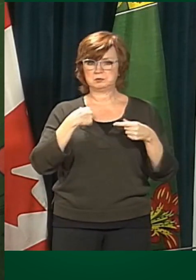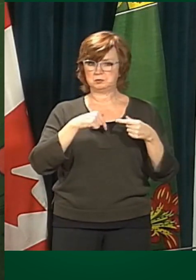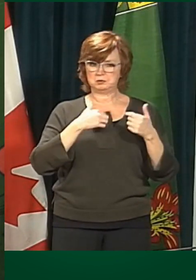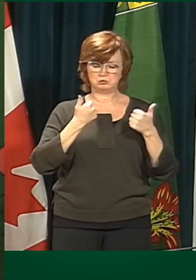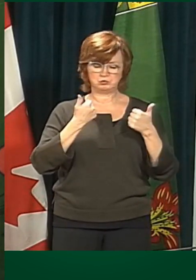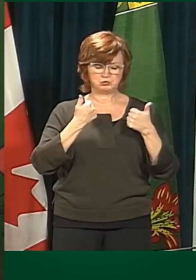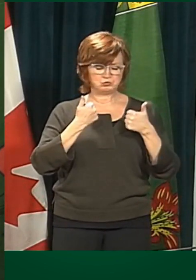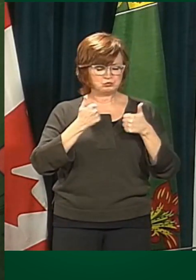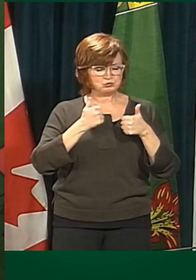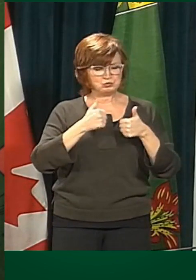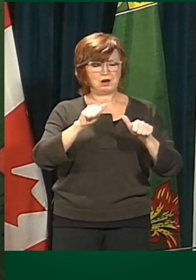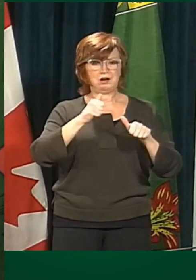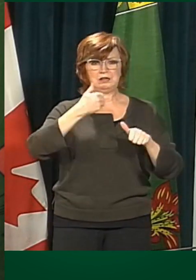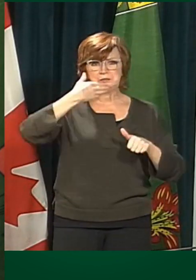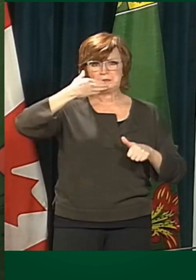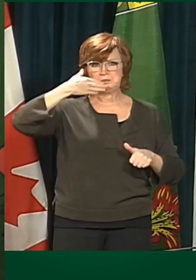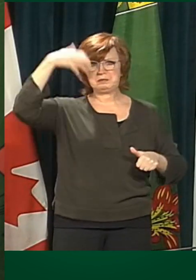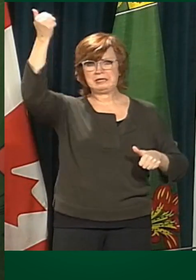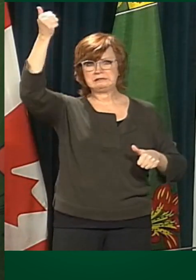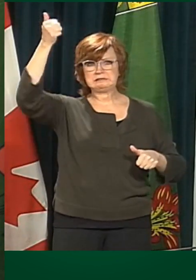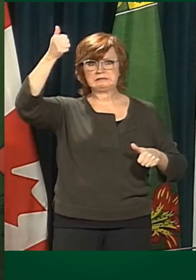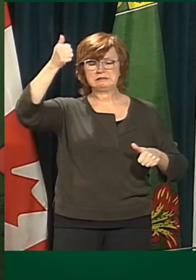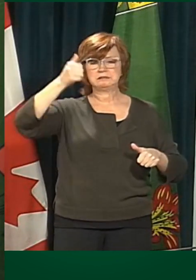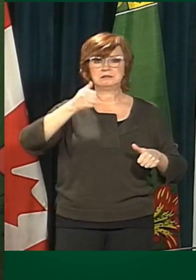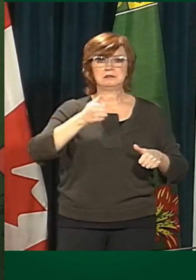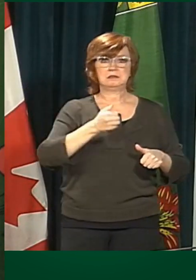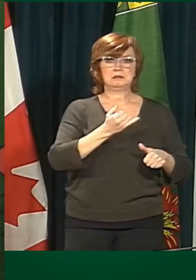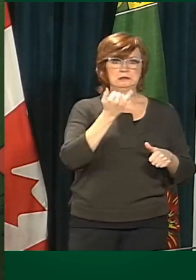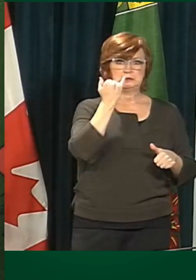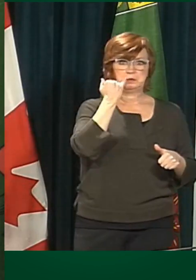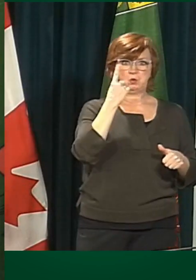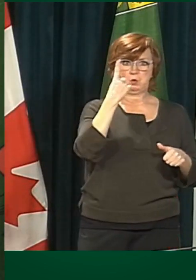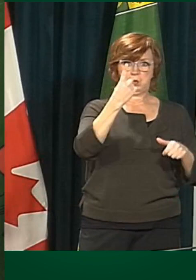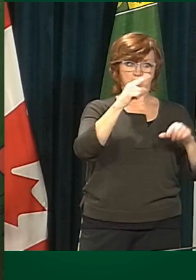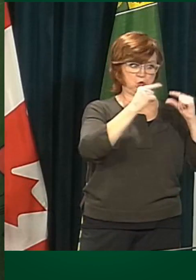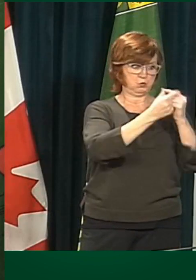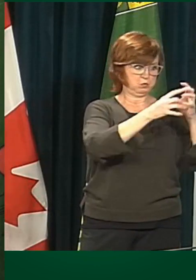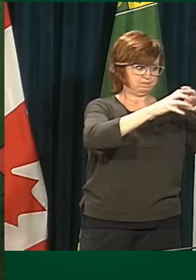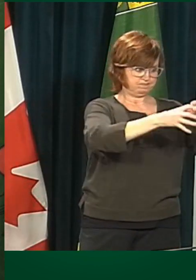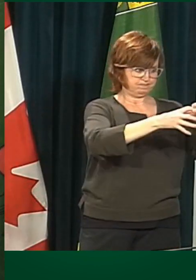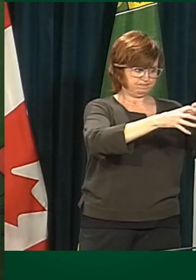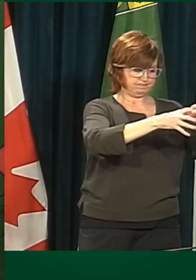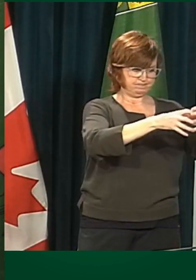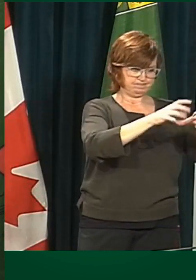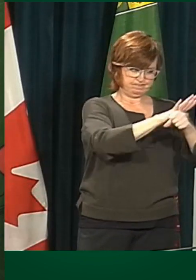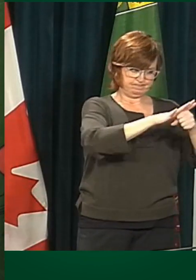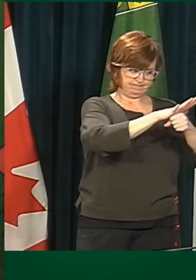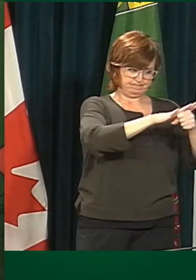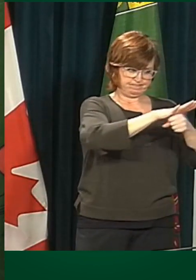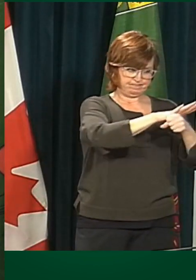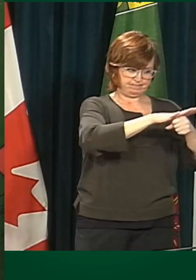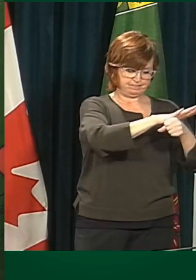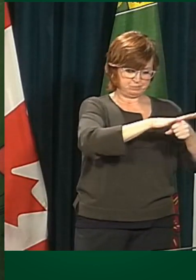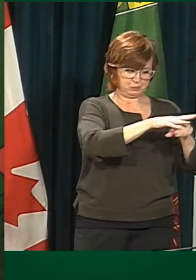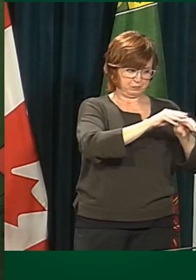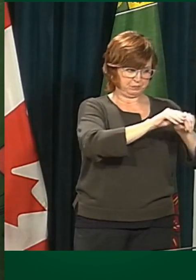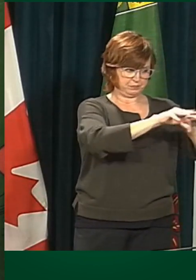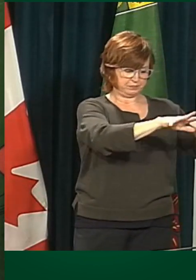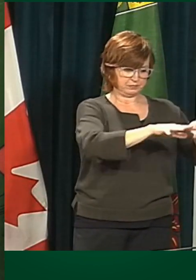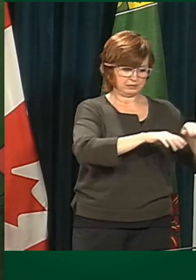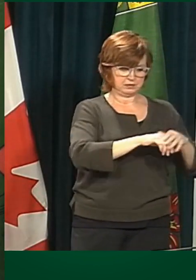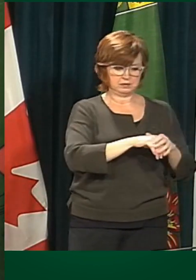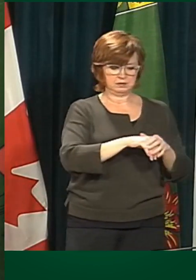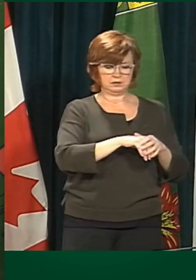to prevent clusters or outbreaks in all settings, so hence the prohibition against